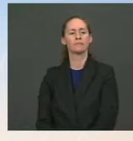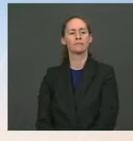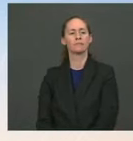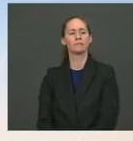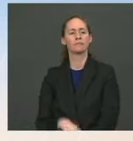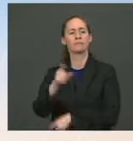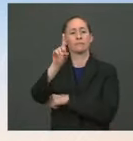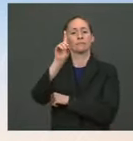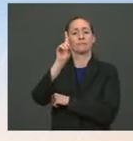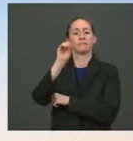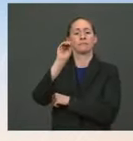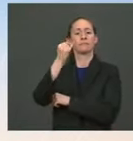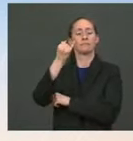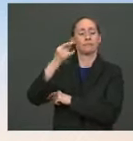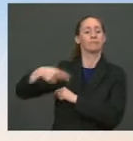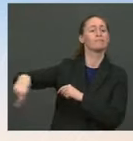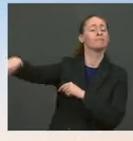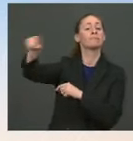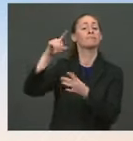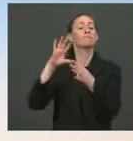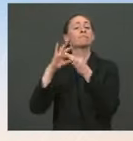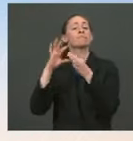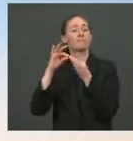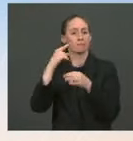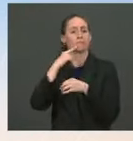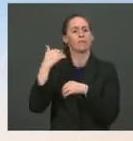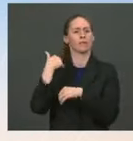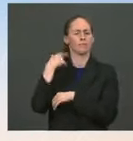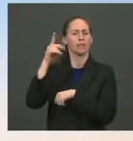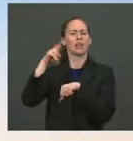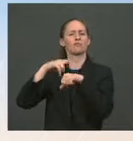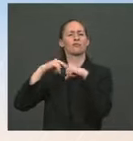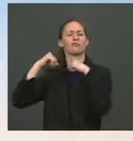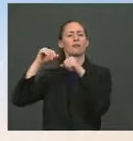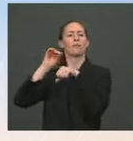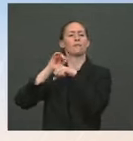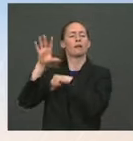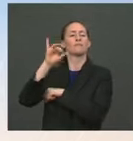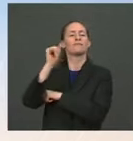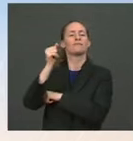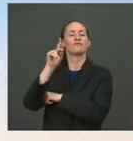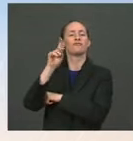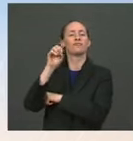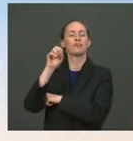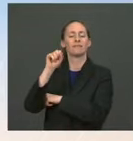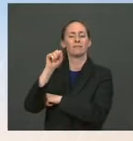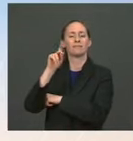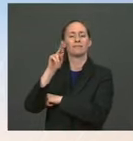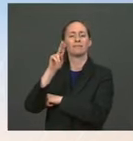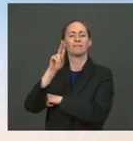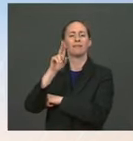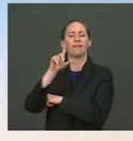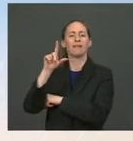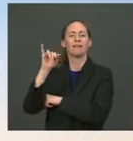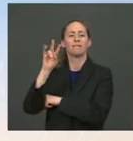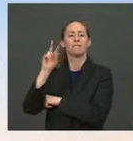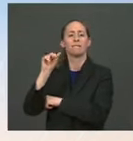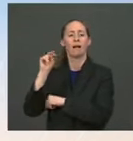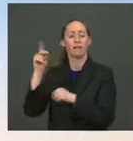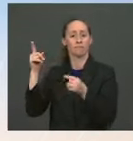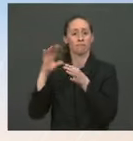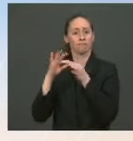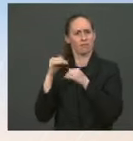National Security Advisor Jake Sullivan is the foreign policy advisor mentioned in the former Clinton lawyer Michael Sussman's